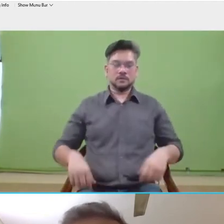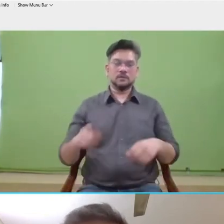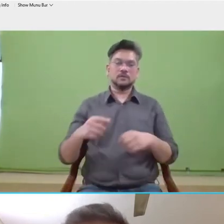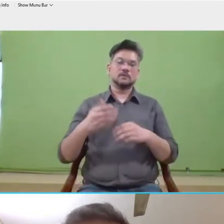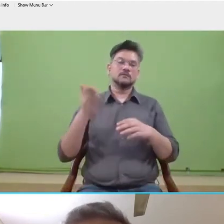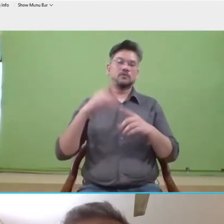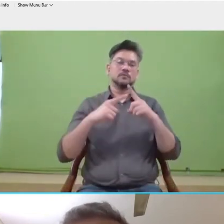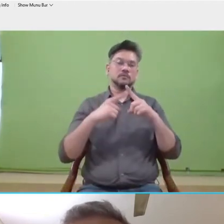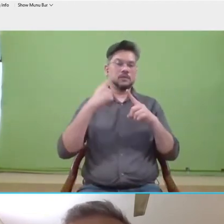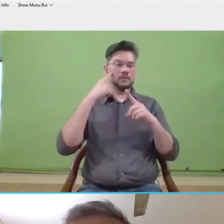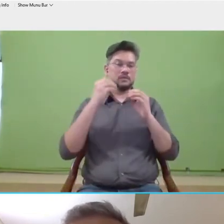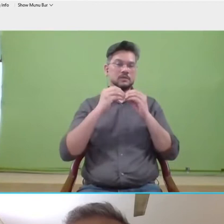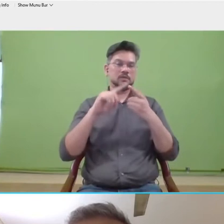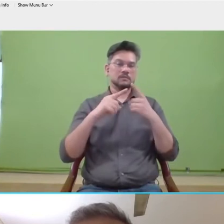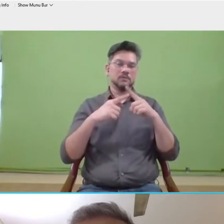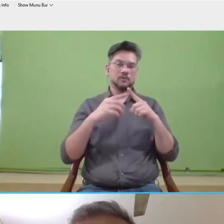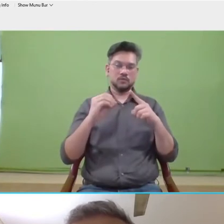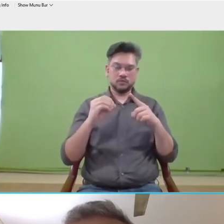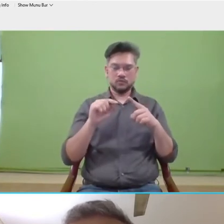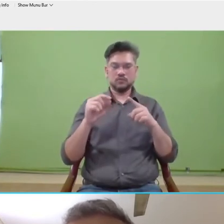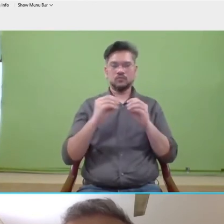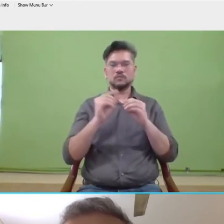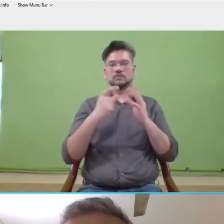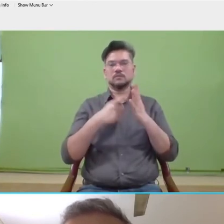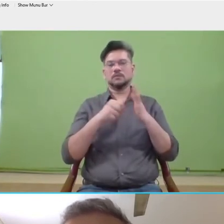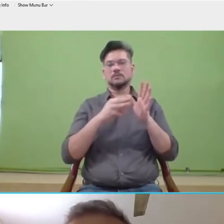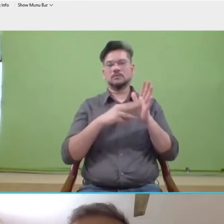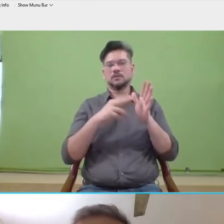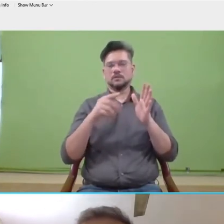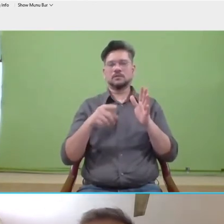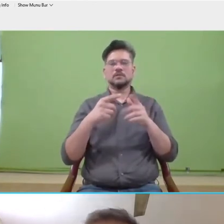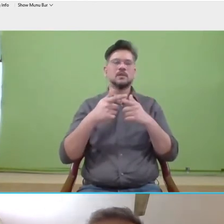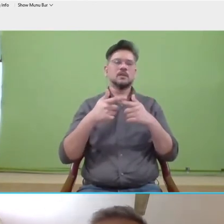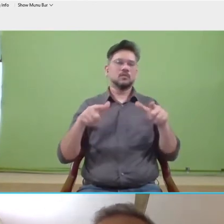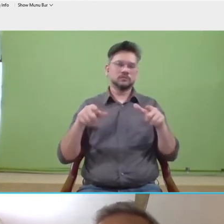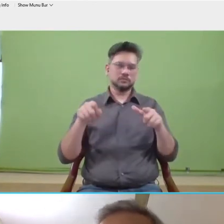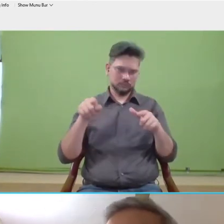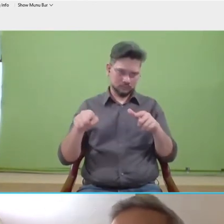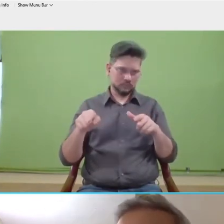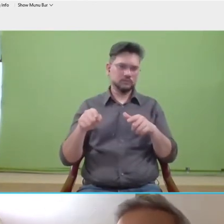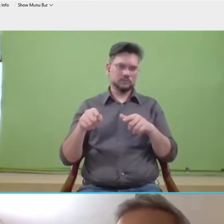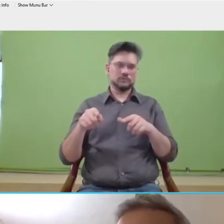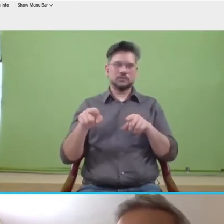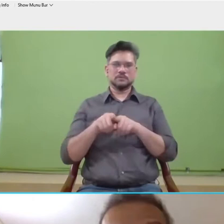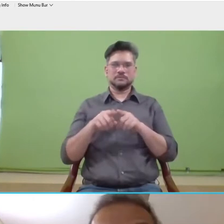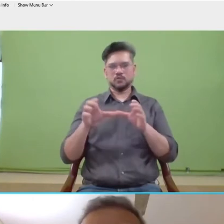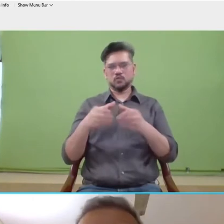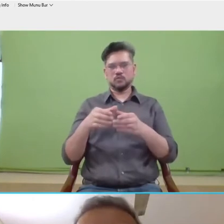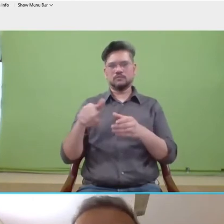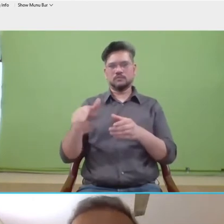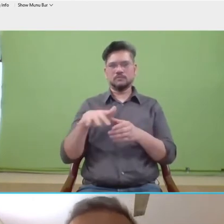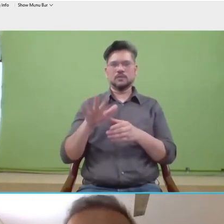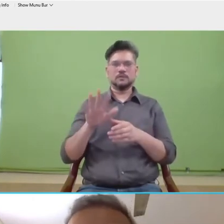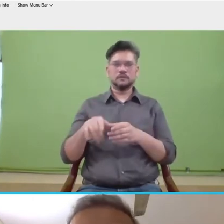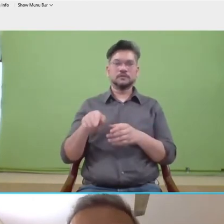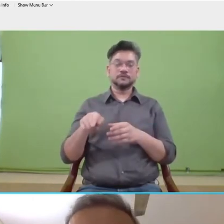burman languages tibeto hyphen burman languages okay this tibeto burman languages uh